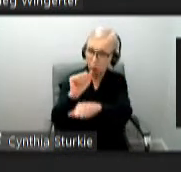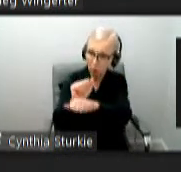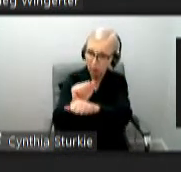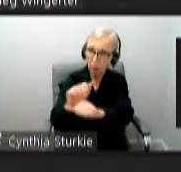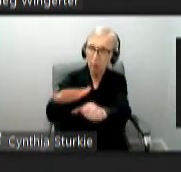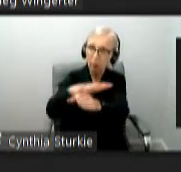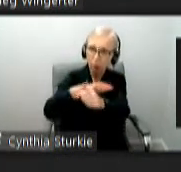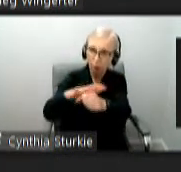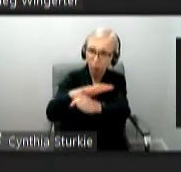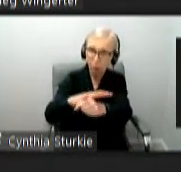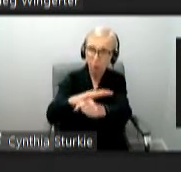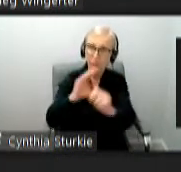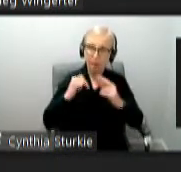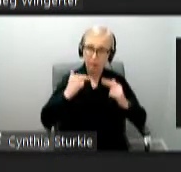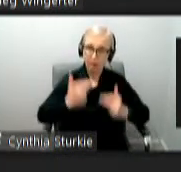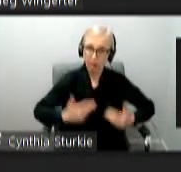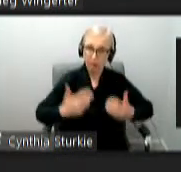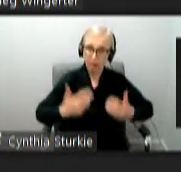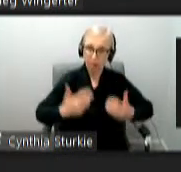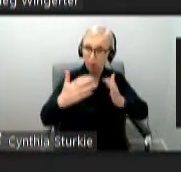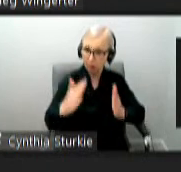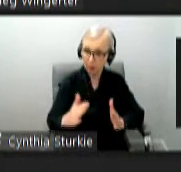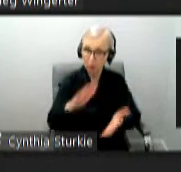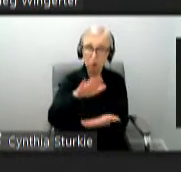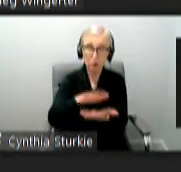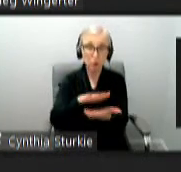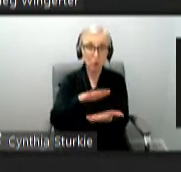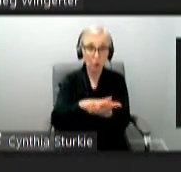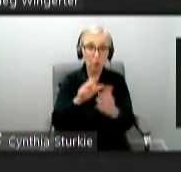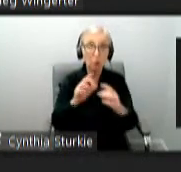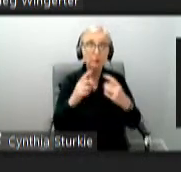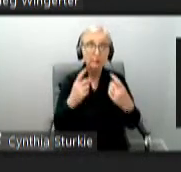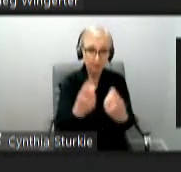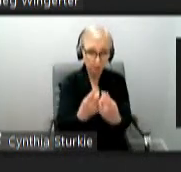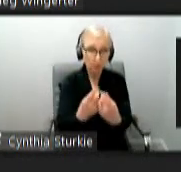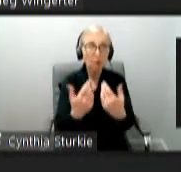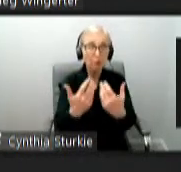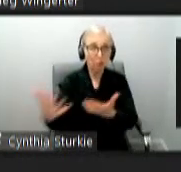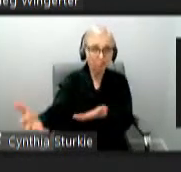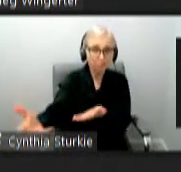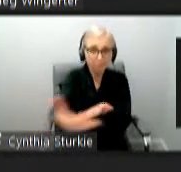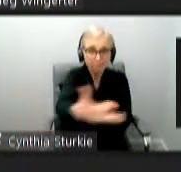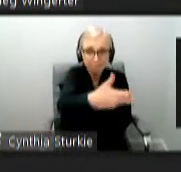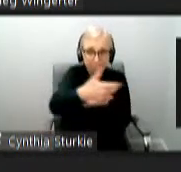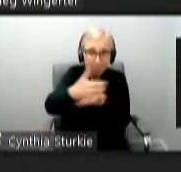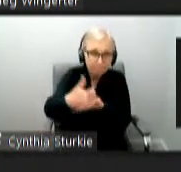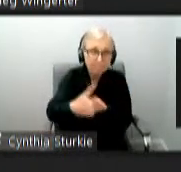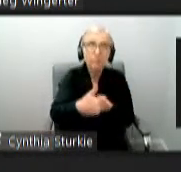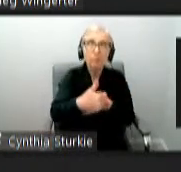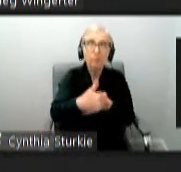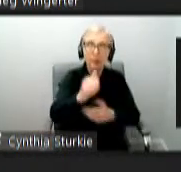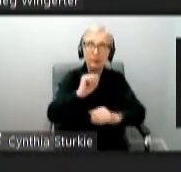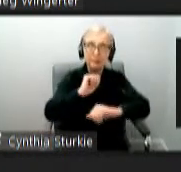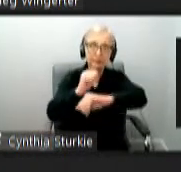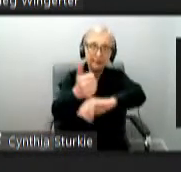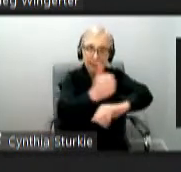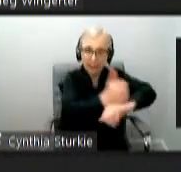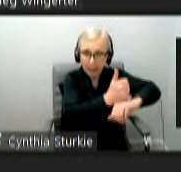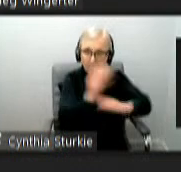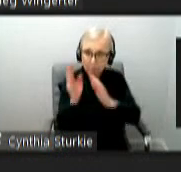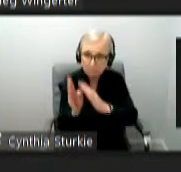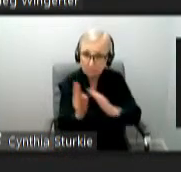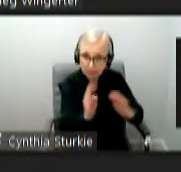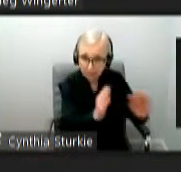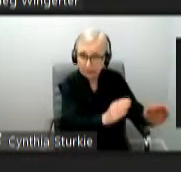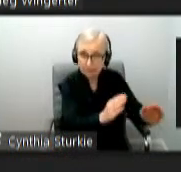local public health partners and our school districts to ensure that we have all of those layered strategies in place to continue to make sure